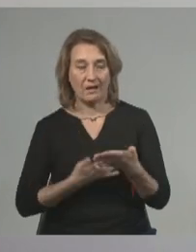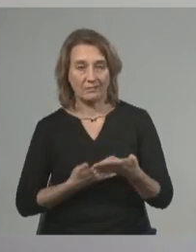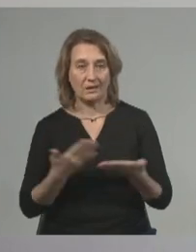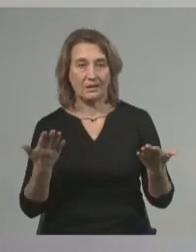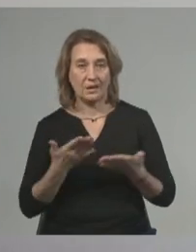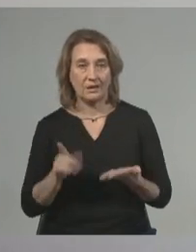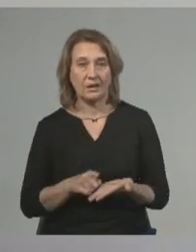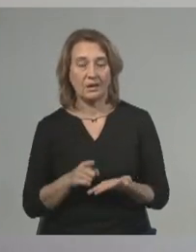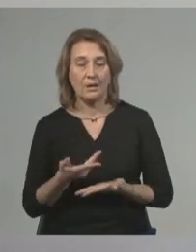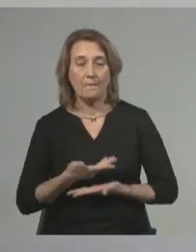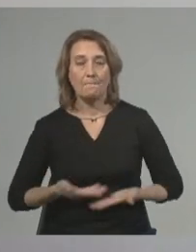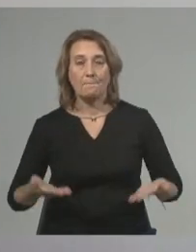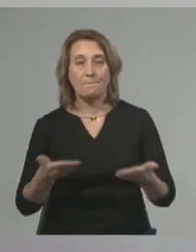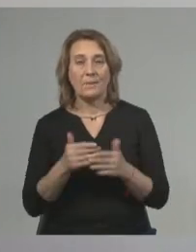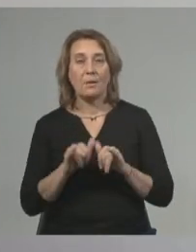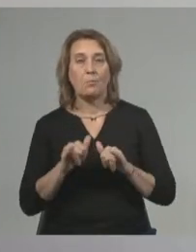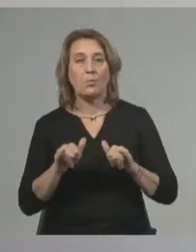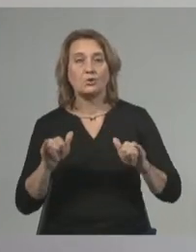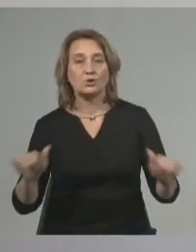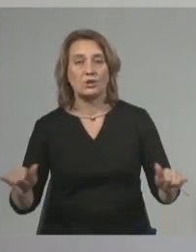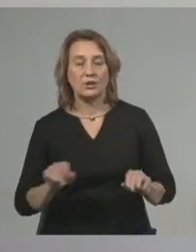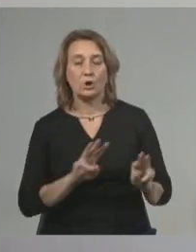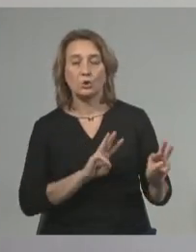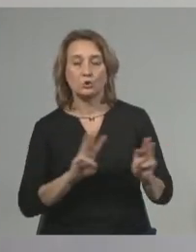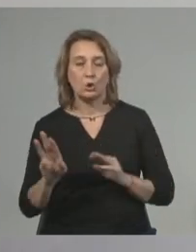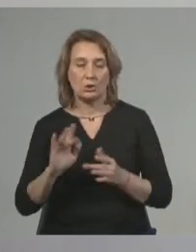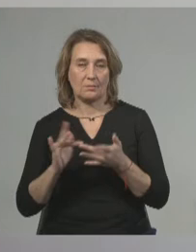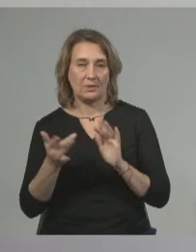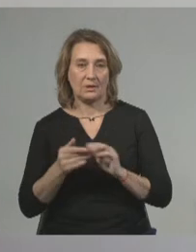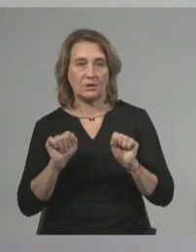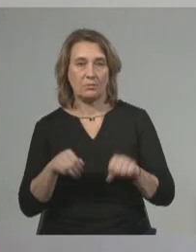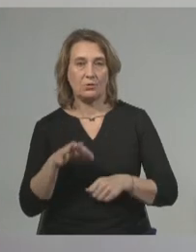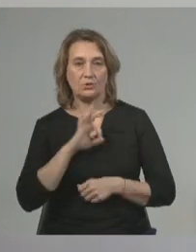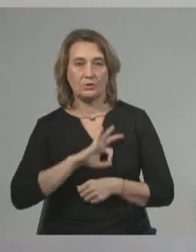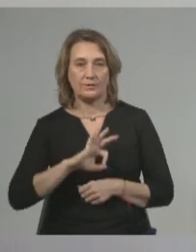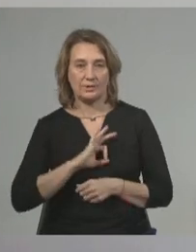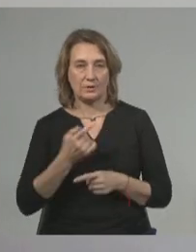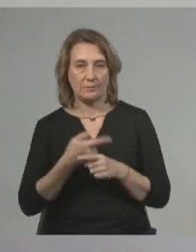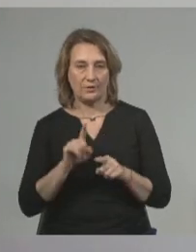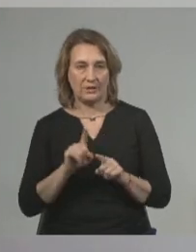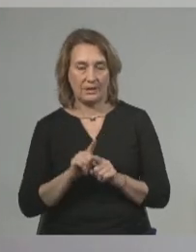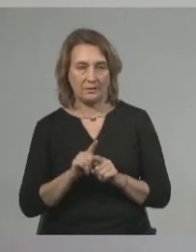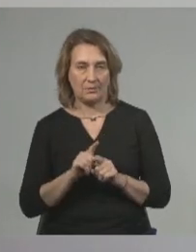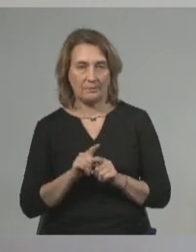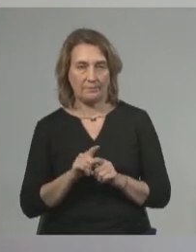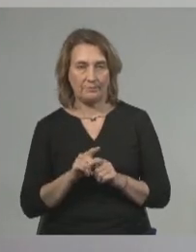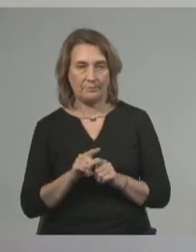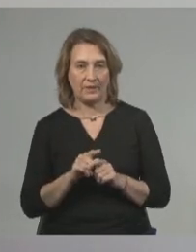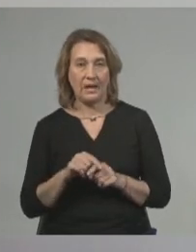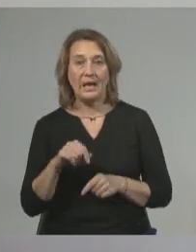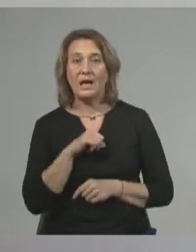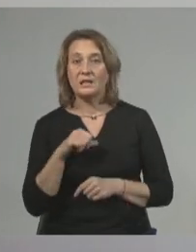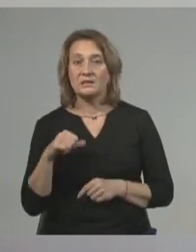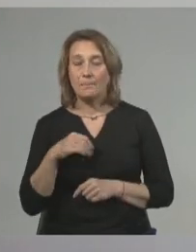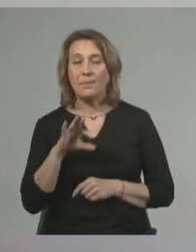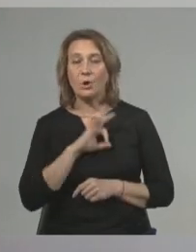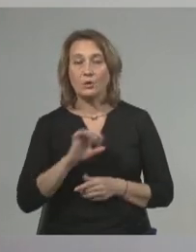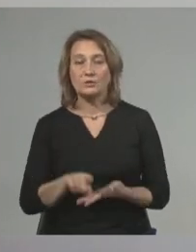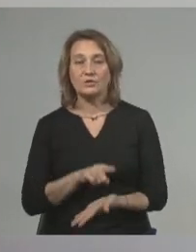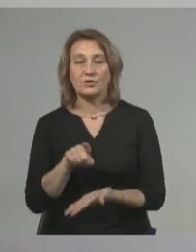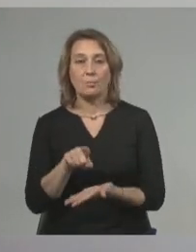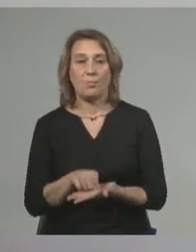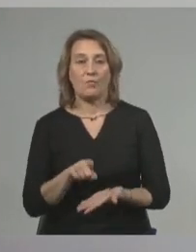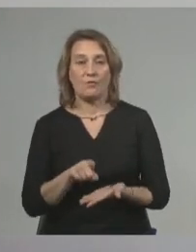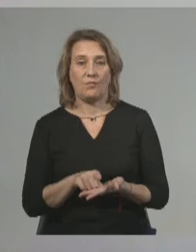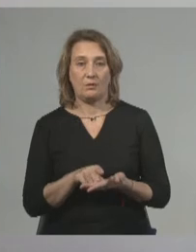monetizing uh and you think about where that puts us as users of these platforms in such a big disadvantage and how